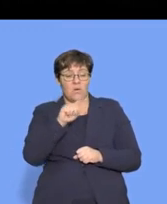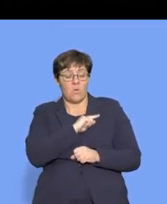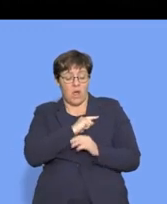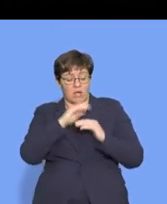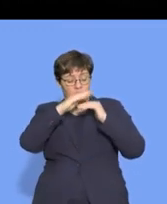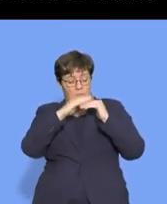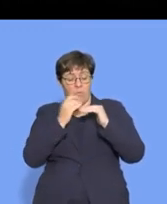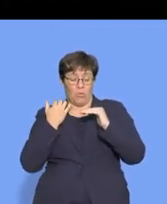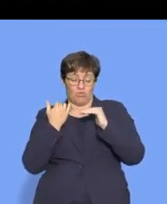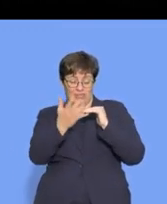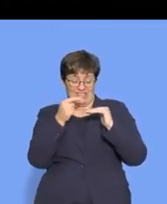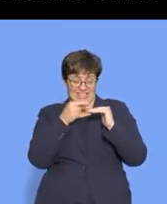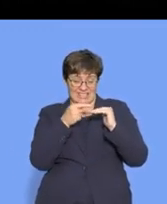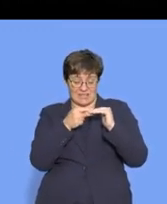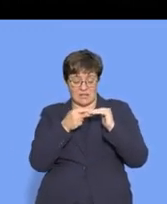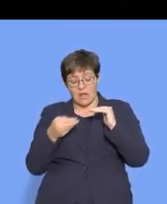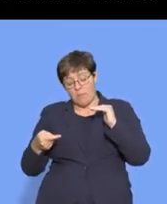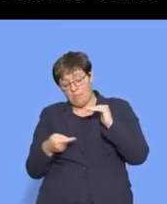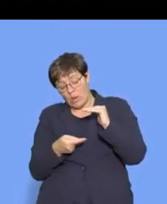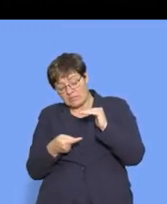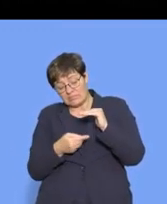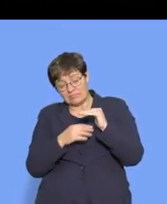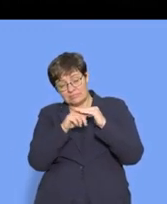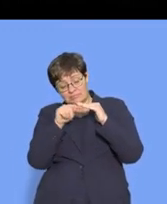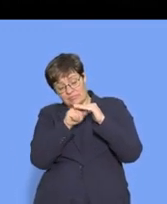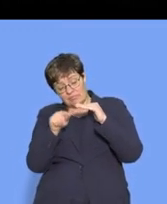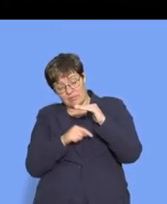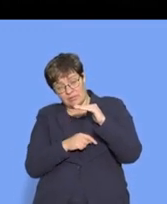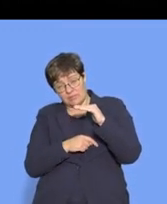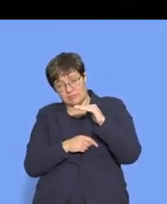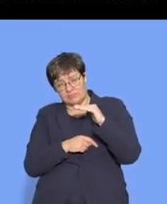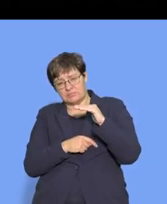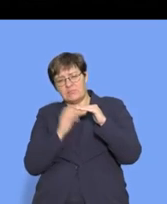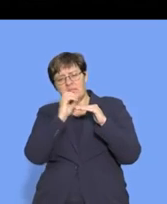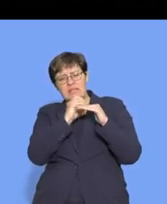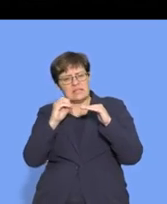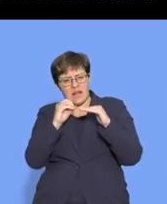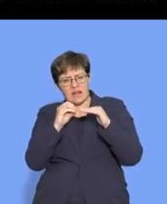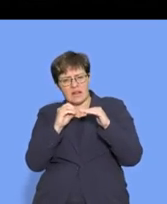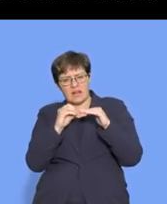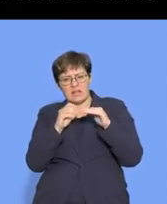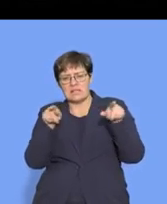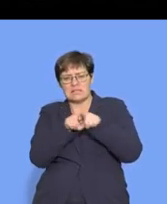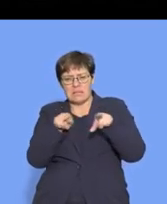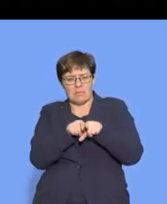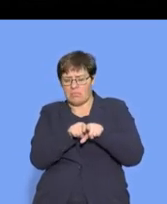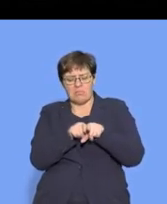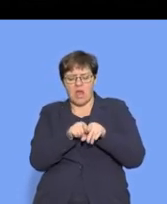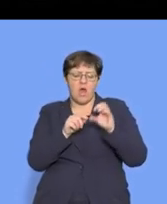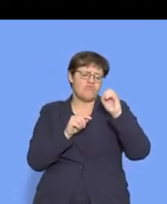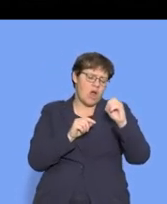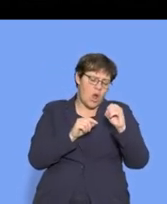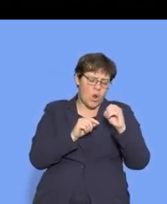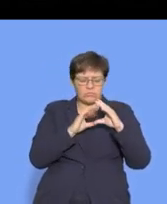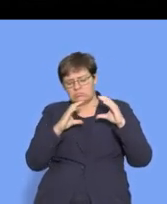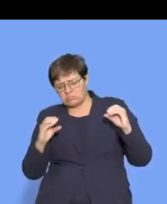green. At the bottom here, the cells aren't regular shape. They're rounded, and there's